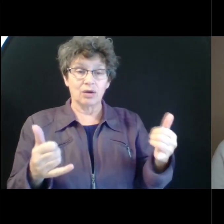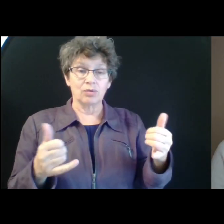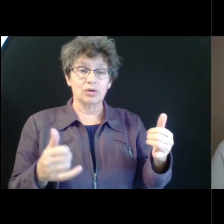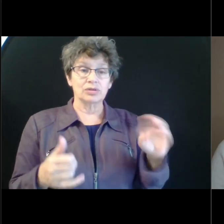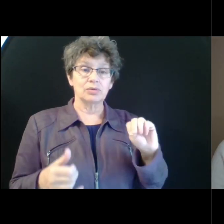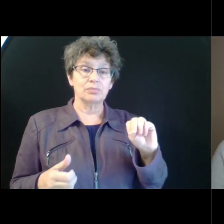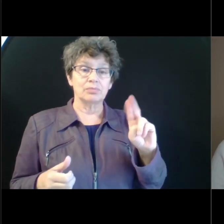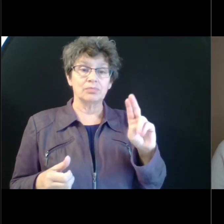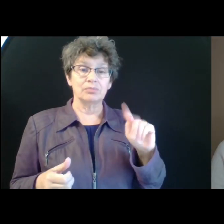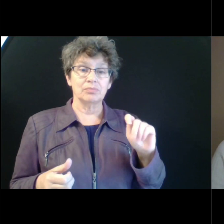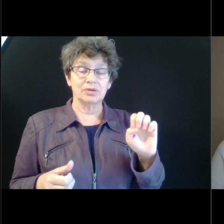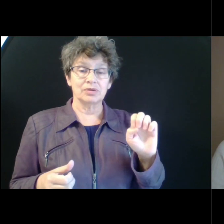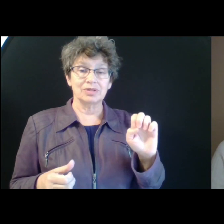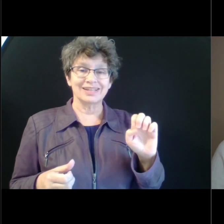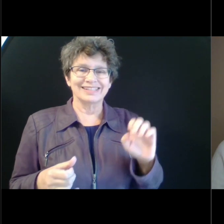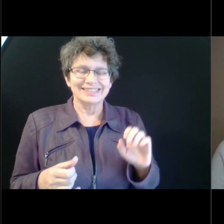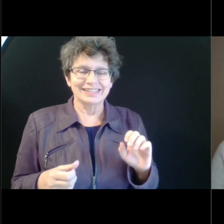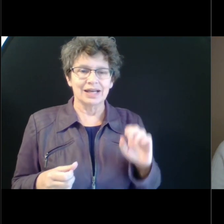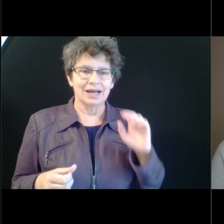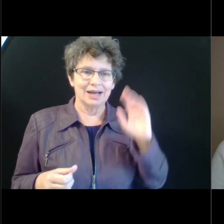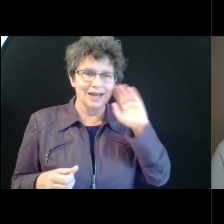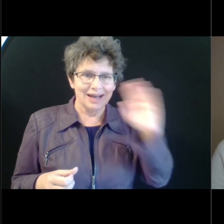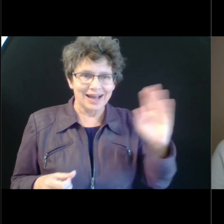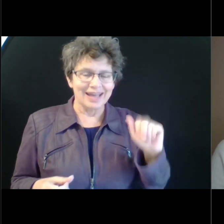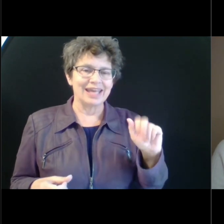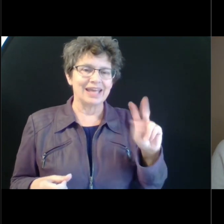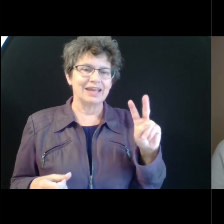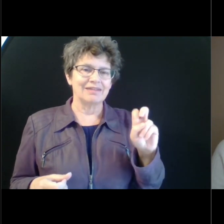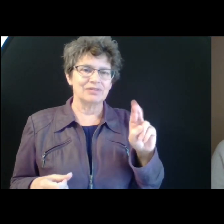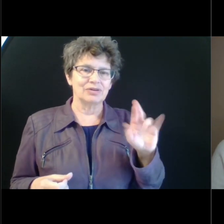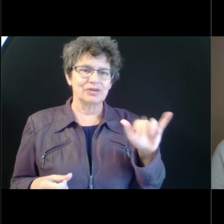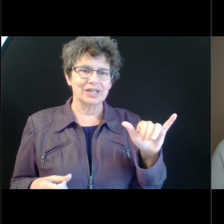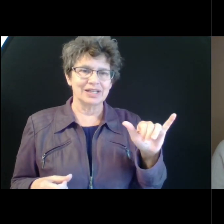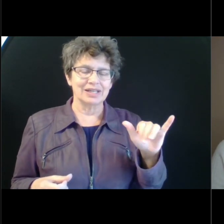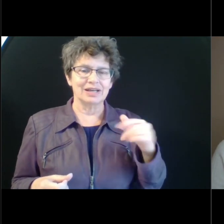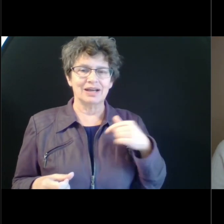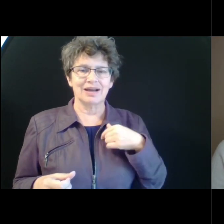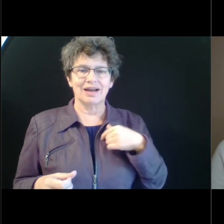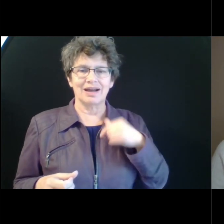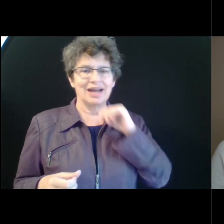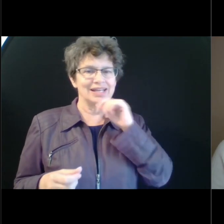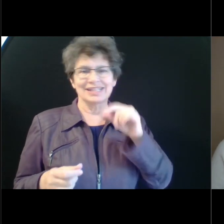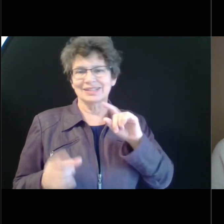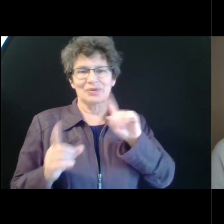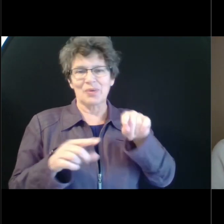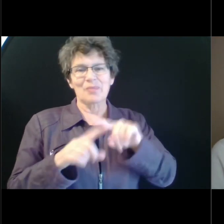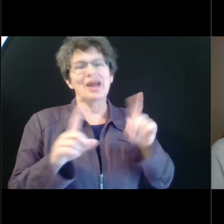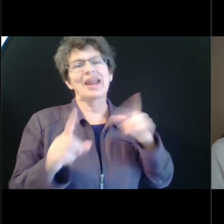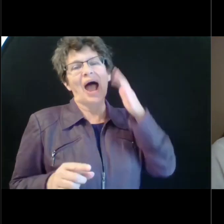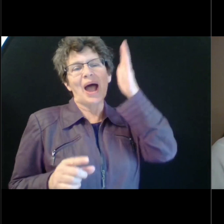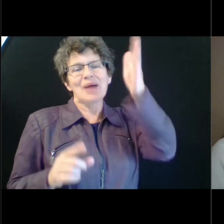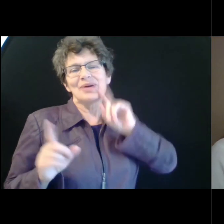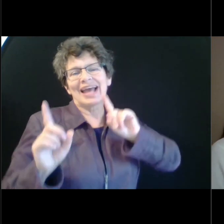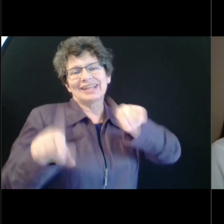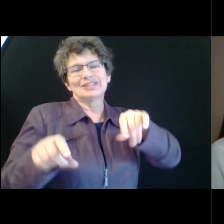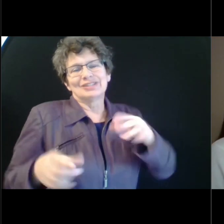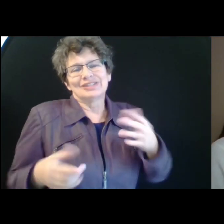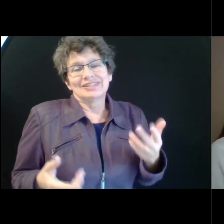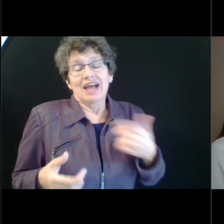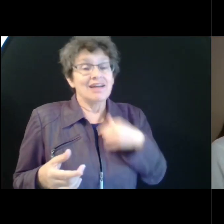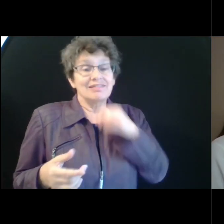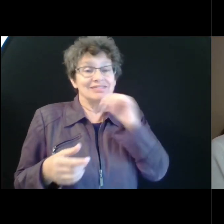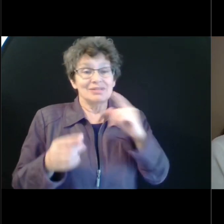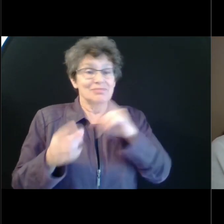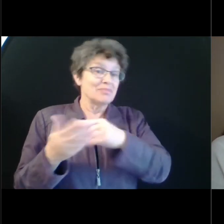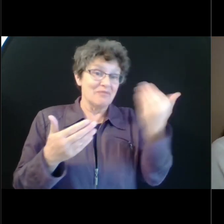Hi, Hi, so Kelly. hi, Avery. Hi. I actually didn't attend, but I'll answer anyway. Okay, we have some multiple choice,